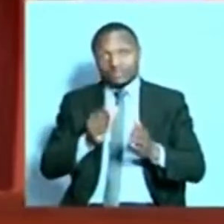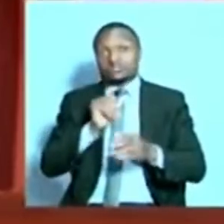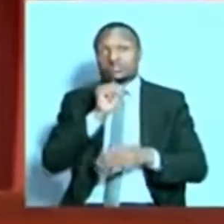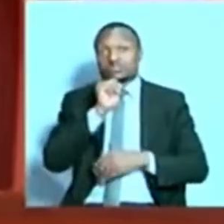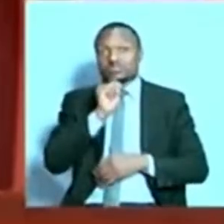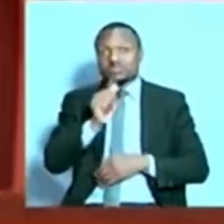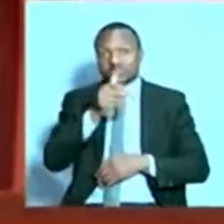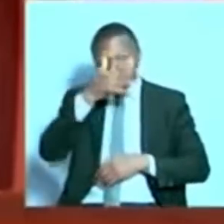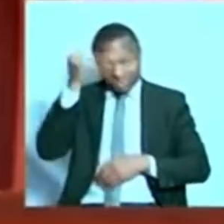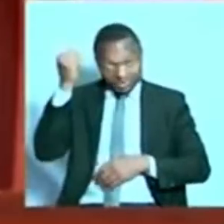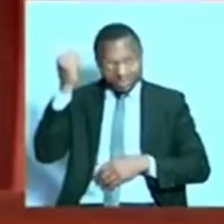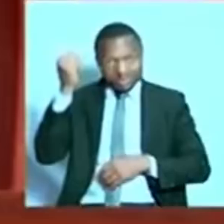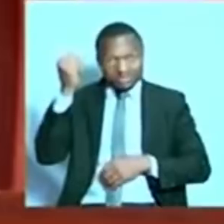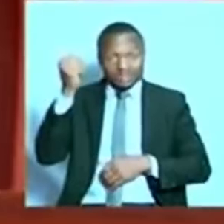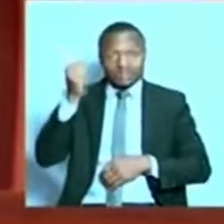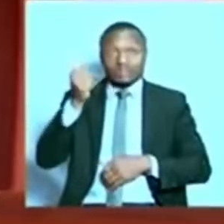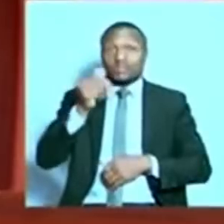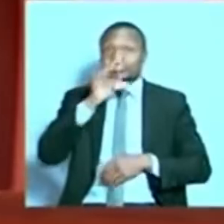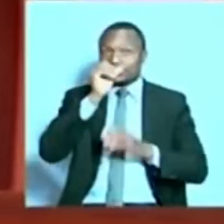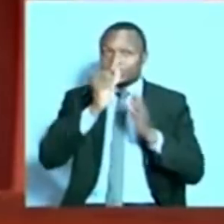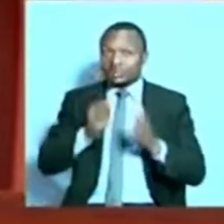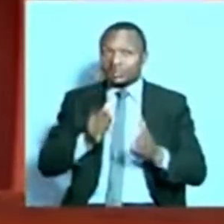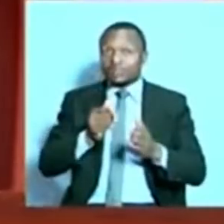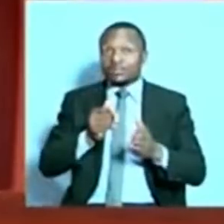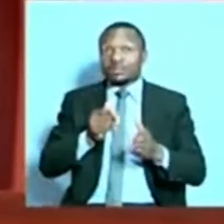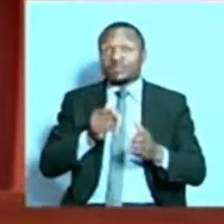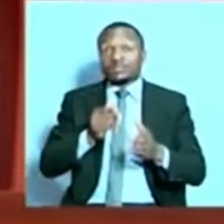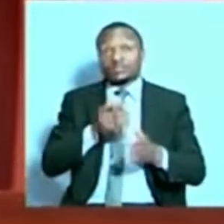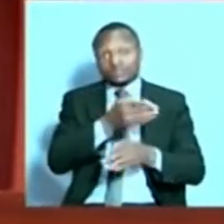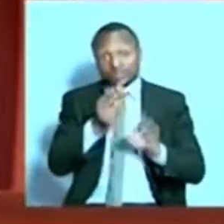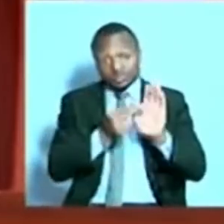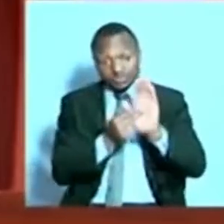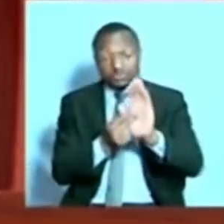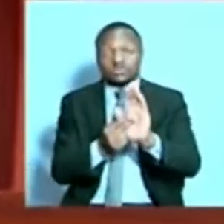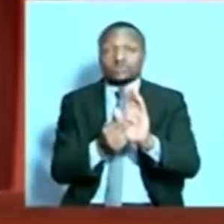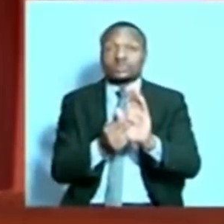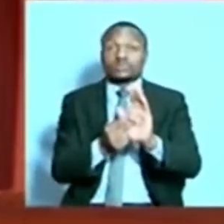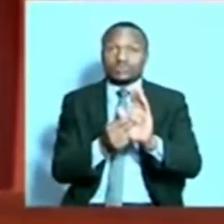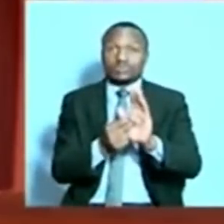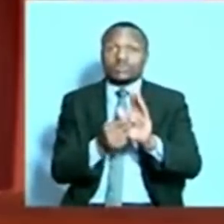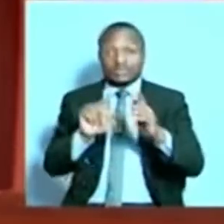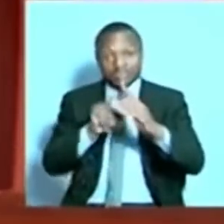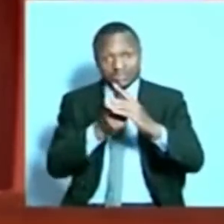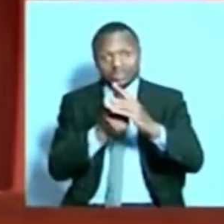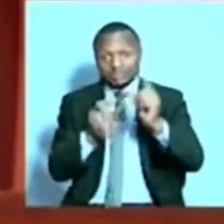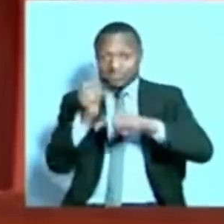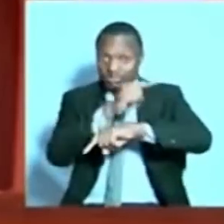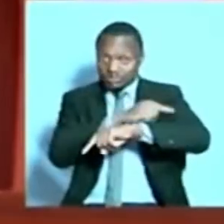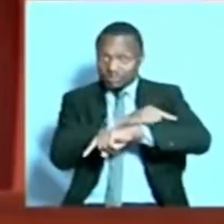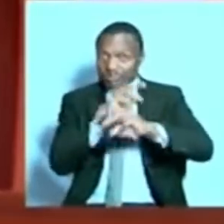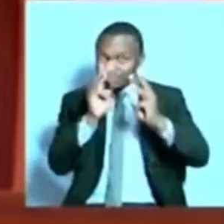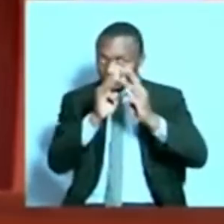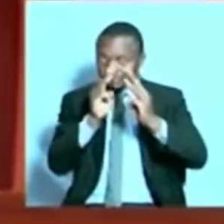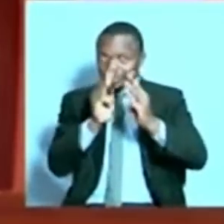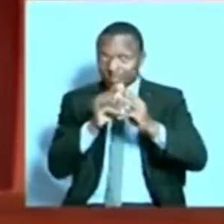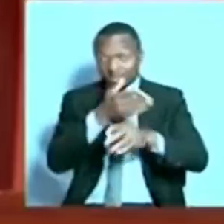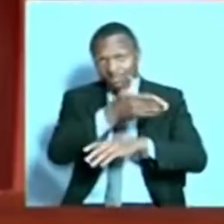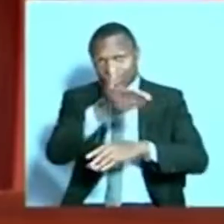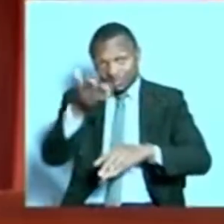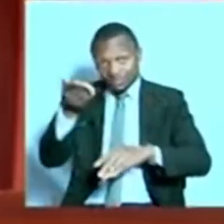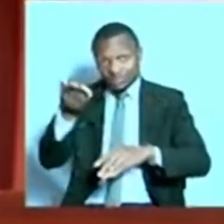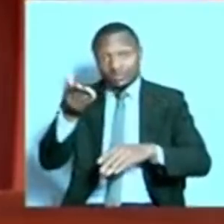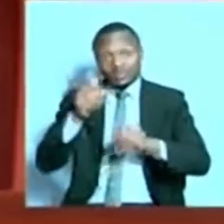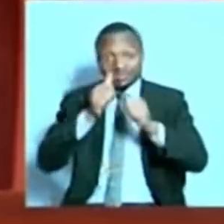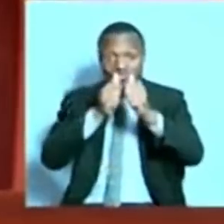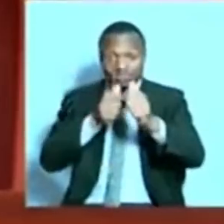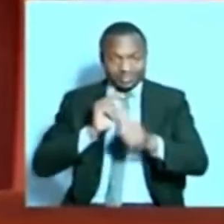Speaker making the way to the chamber, and that will signify the commencement of today's business. I'd like to aid you, those of you that are